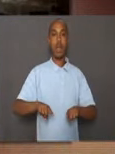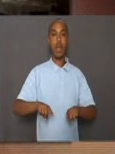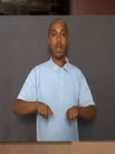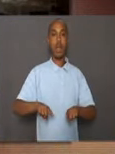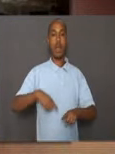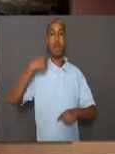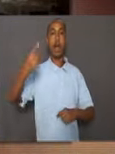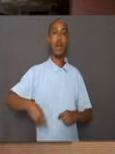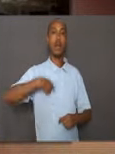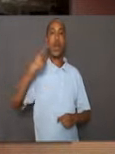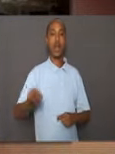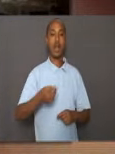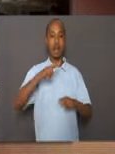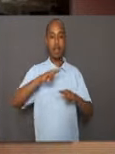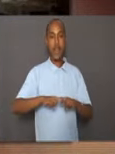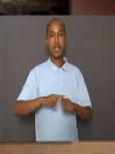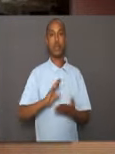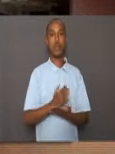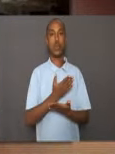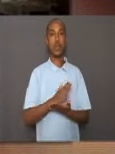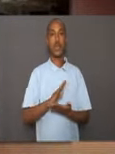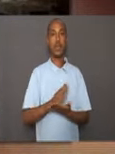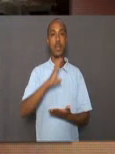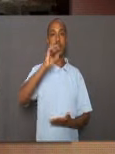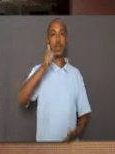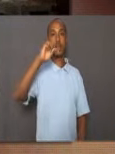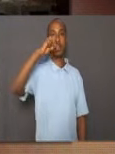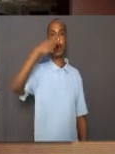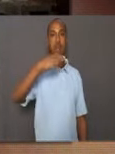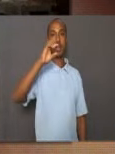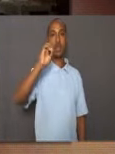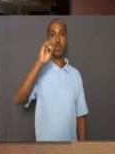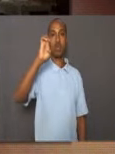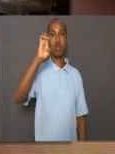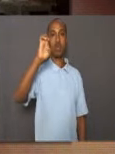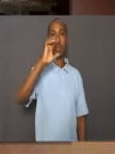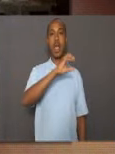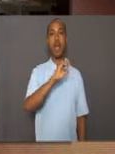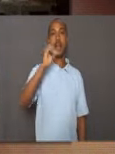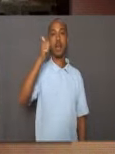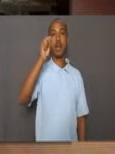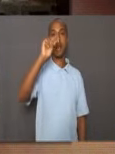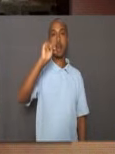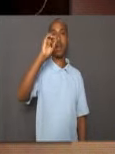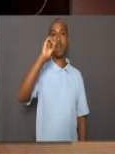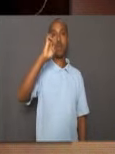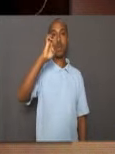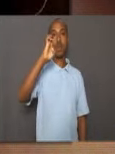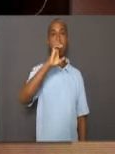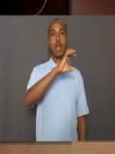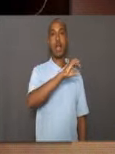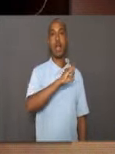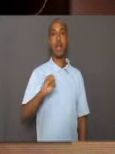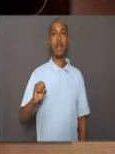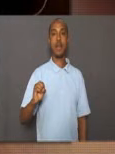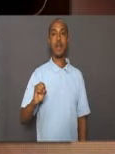wheel is placed between the cathode and the anode on the path of